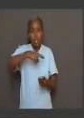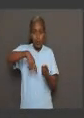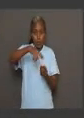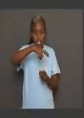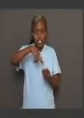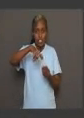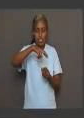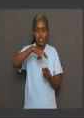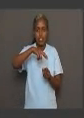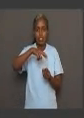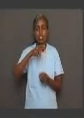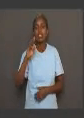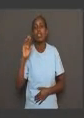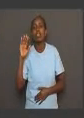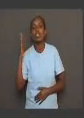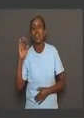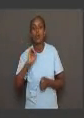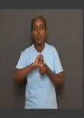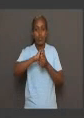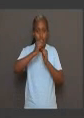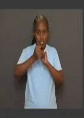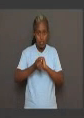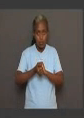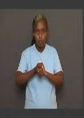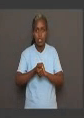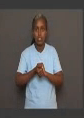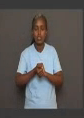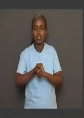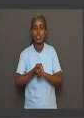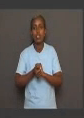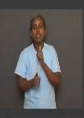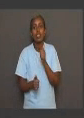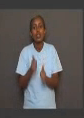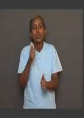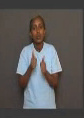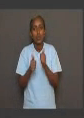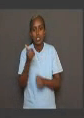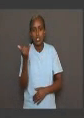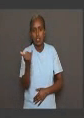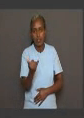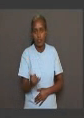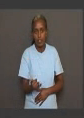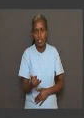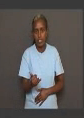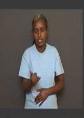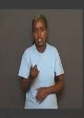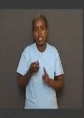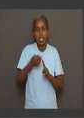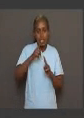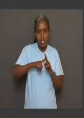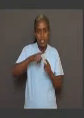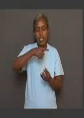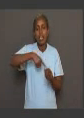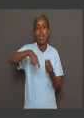Rotation is a type of transformation in which figures turn around